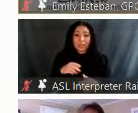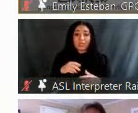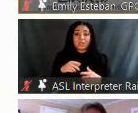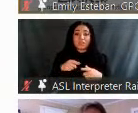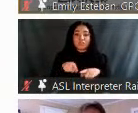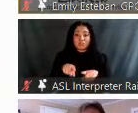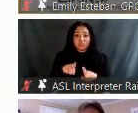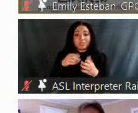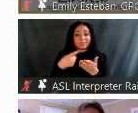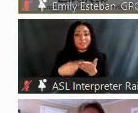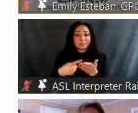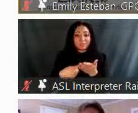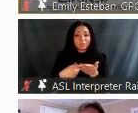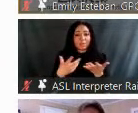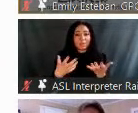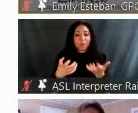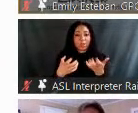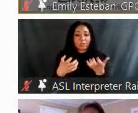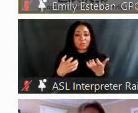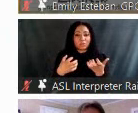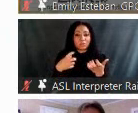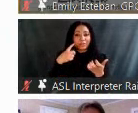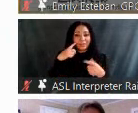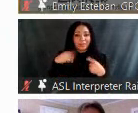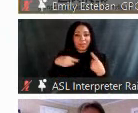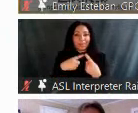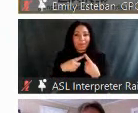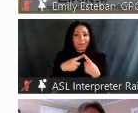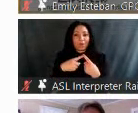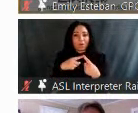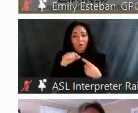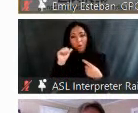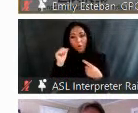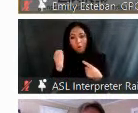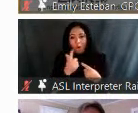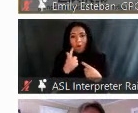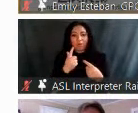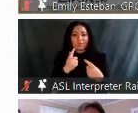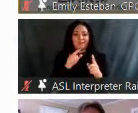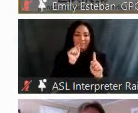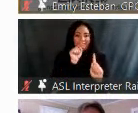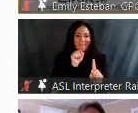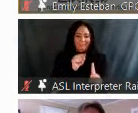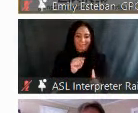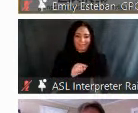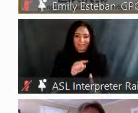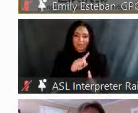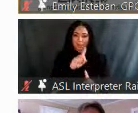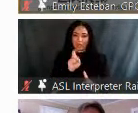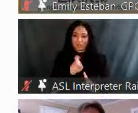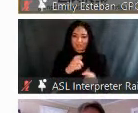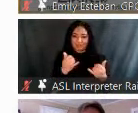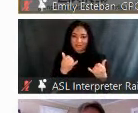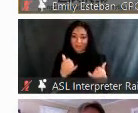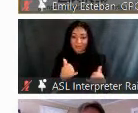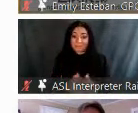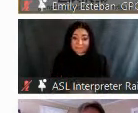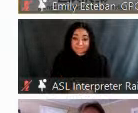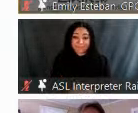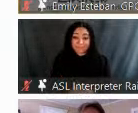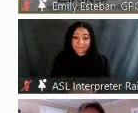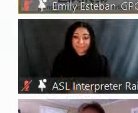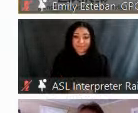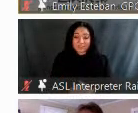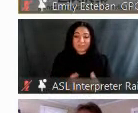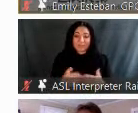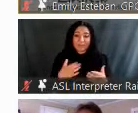a conversation to synthesize reflections across all of the key questions that we looked at today. With that, I am pleased